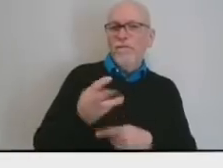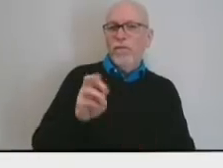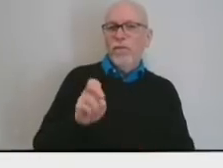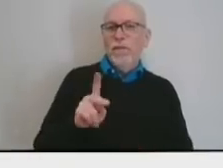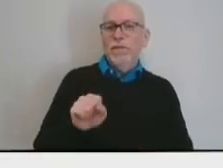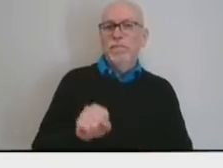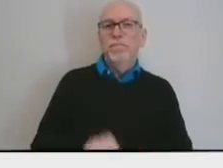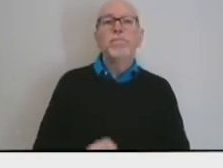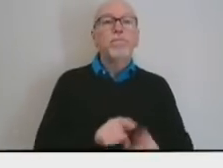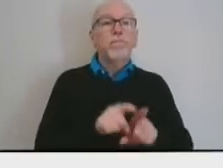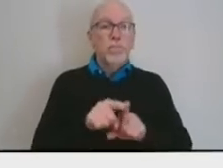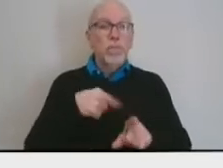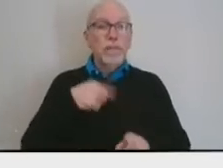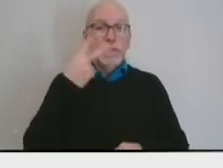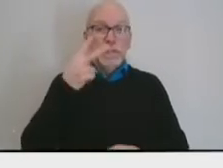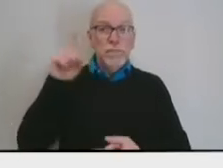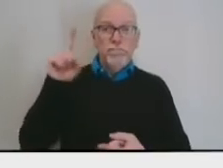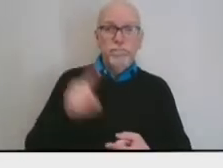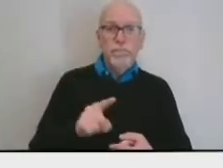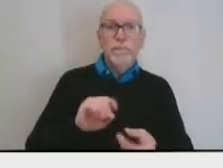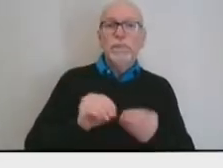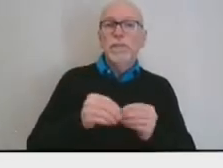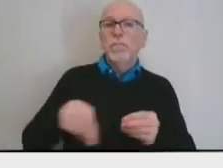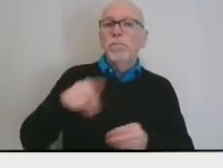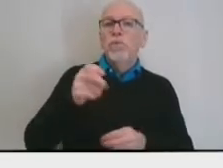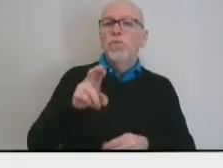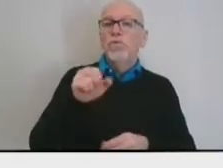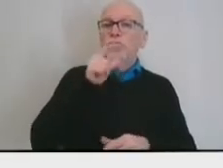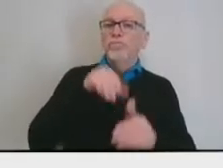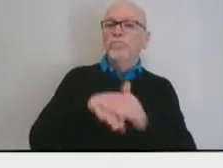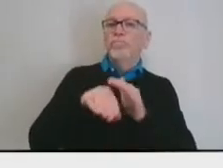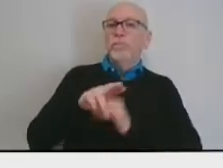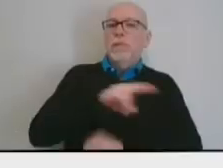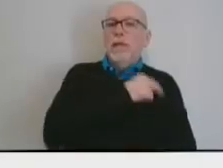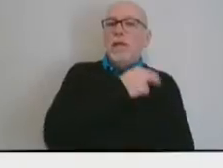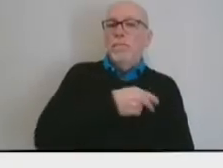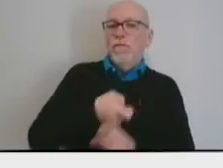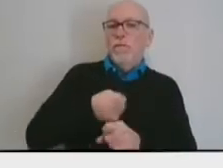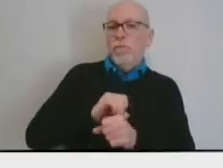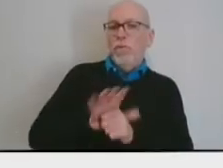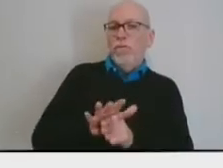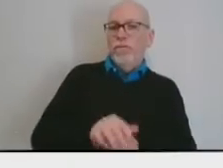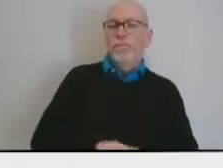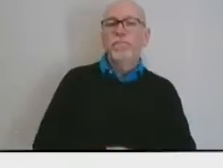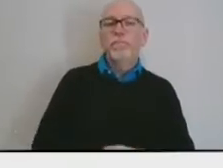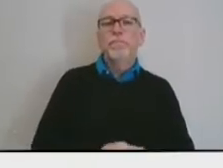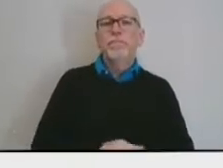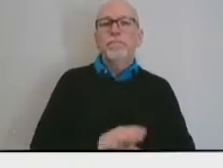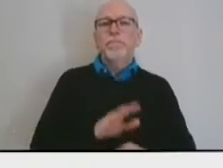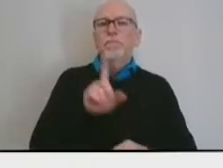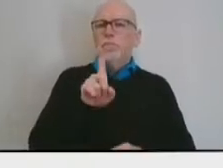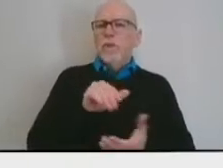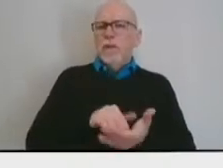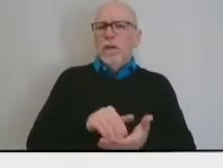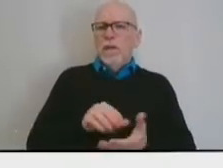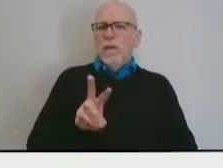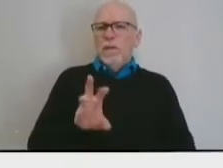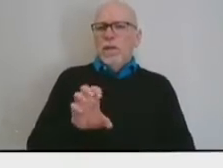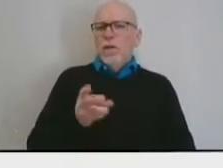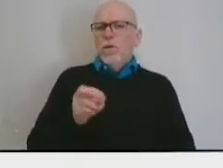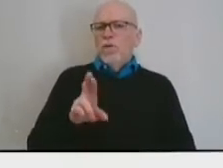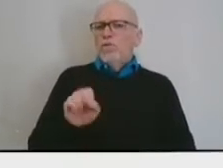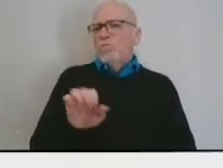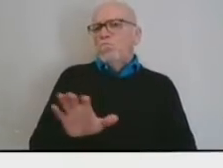We also have seen a decline in the number of Hoosiers hospitalized with COVID symptoms. About 1,600 Hoosiers